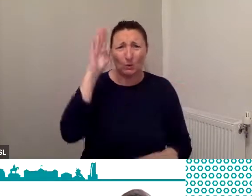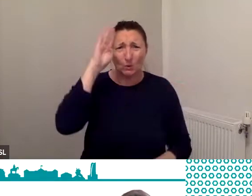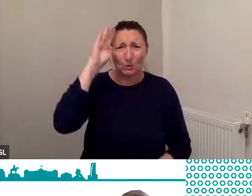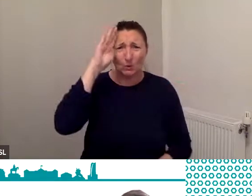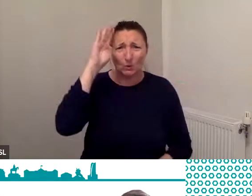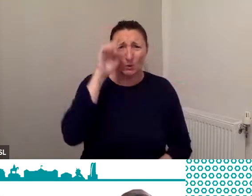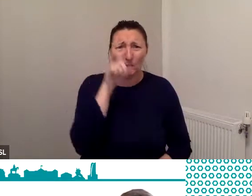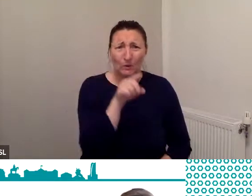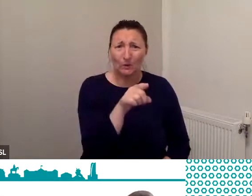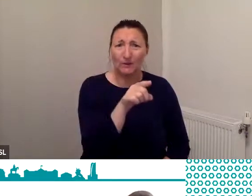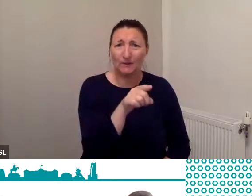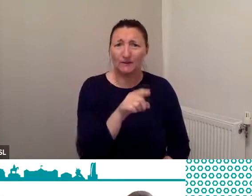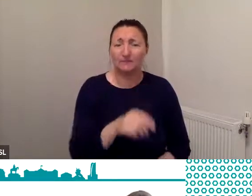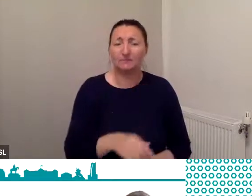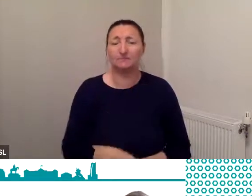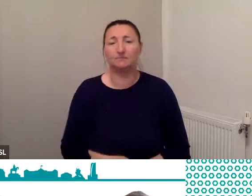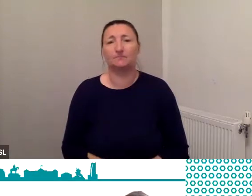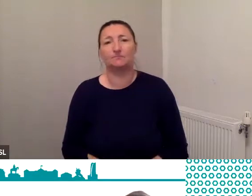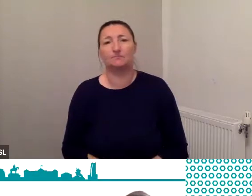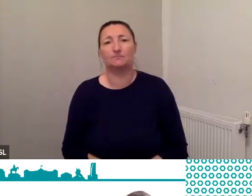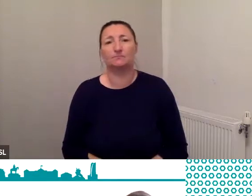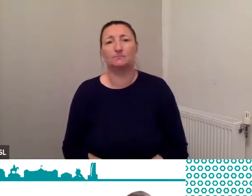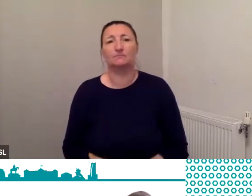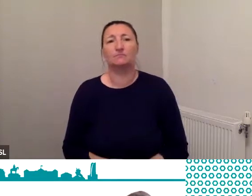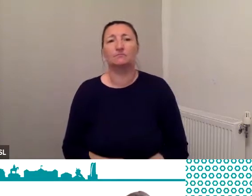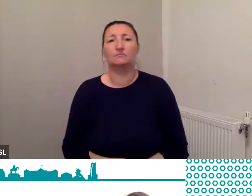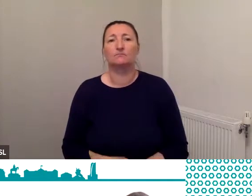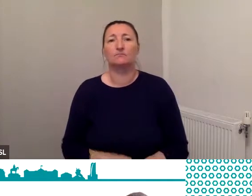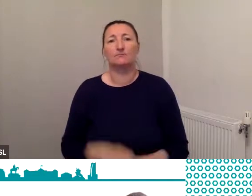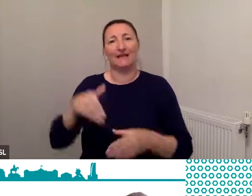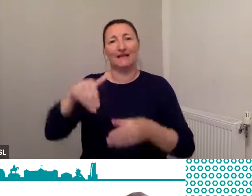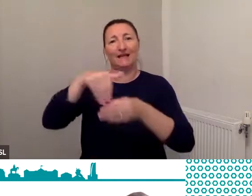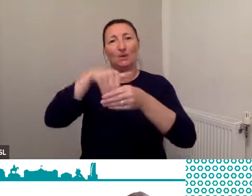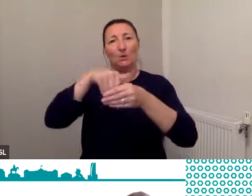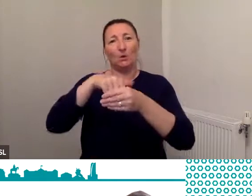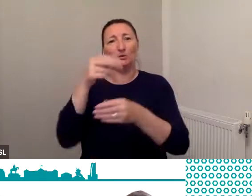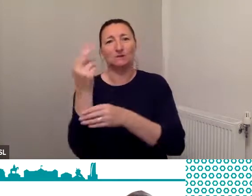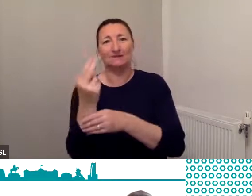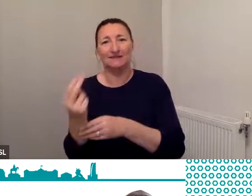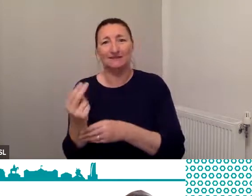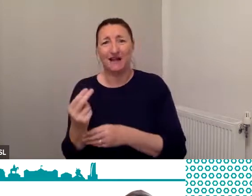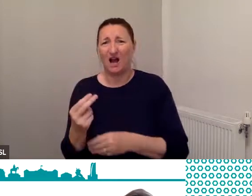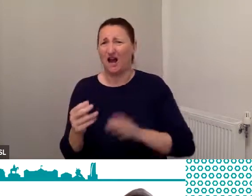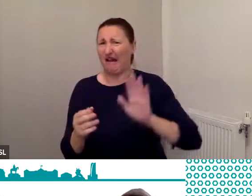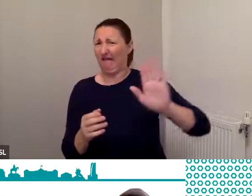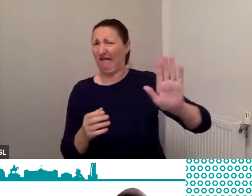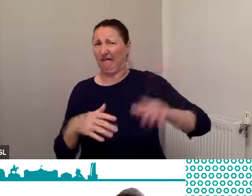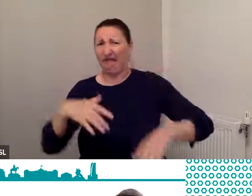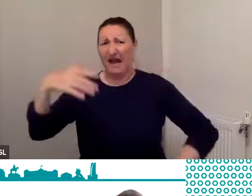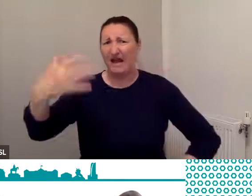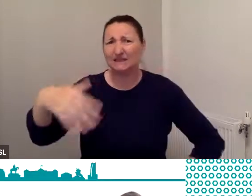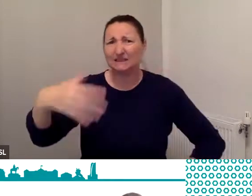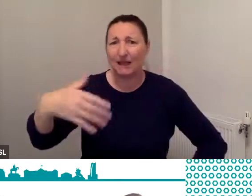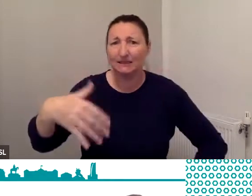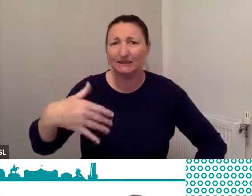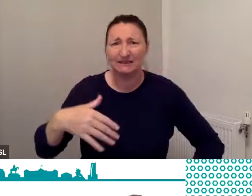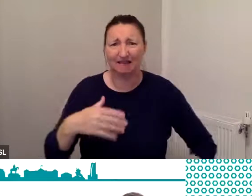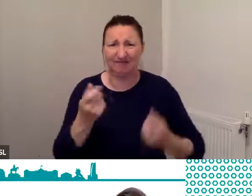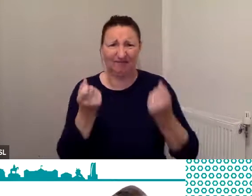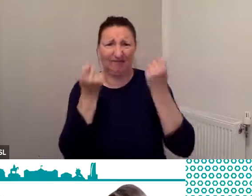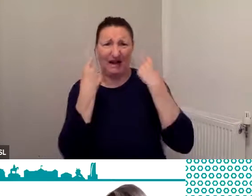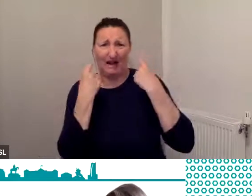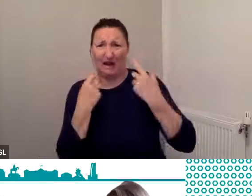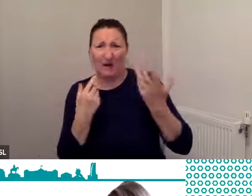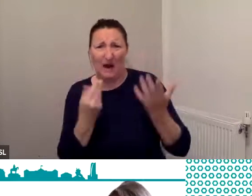Thirdly, people need to understand that inclusive design doesn't need to be expensive, and at the moment the lack of knowledge or understanding about the